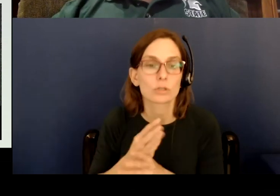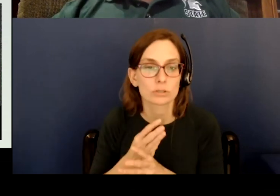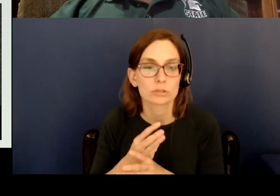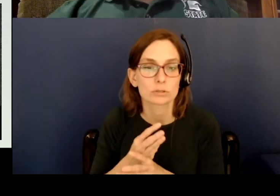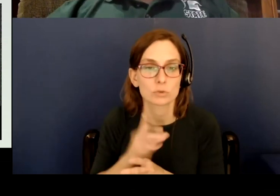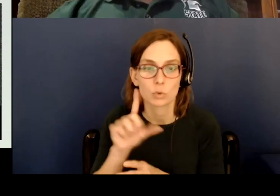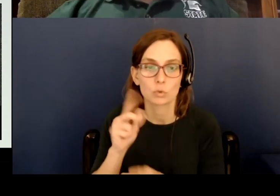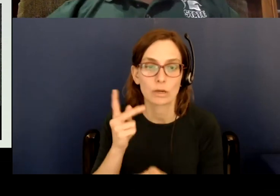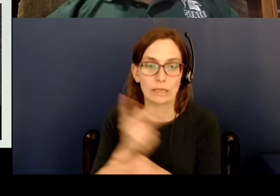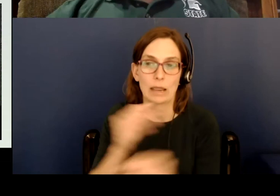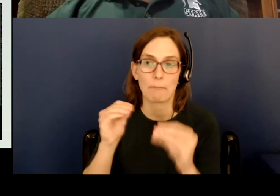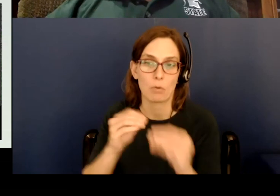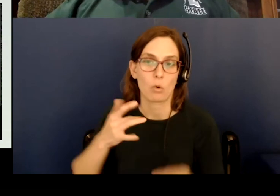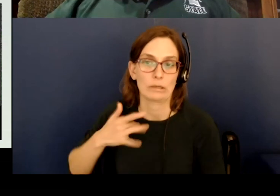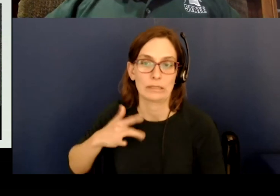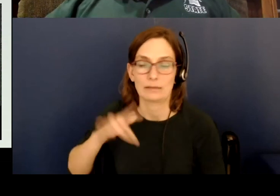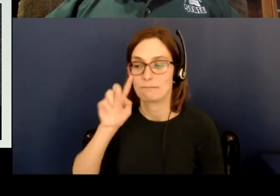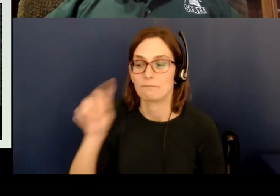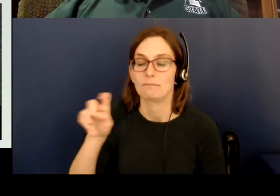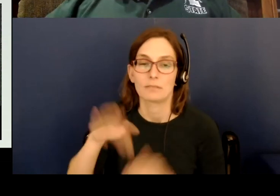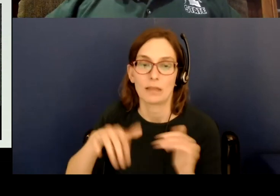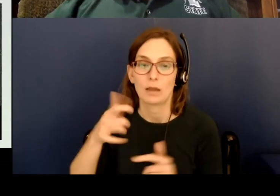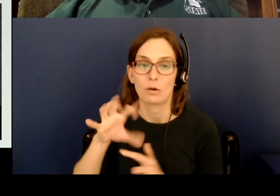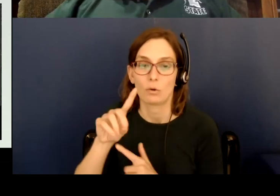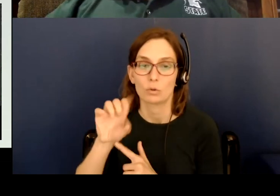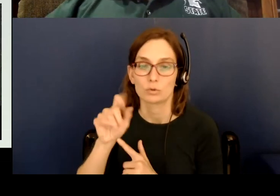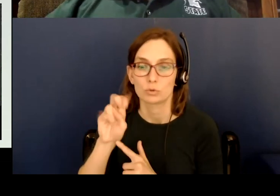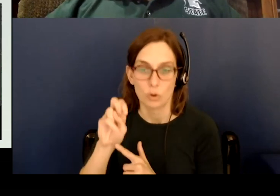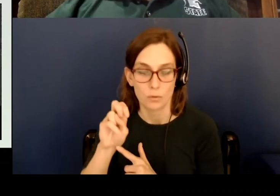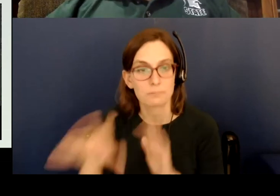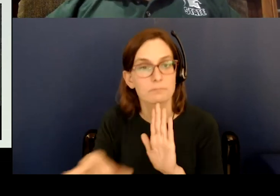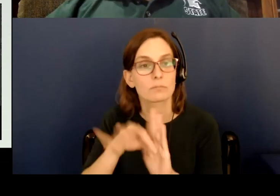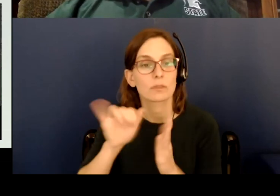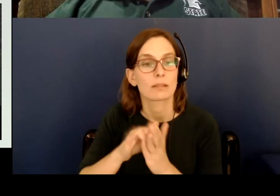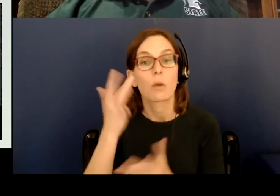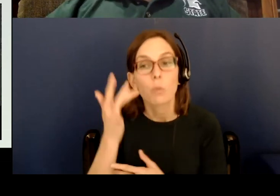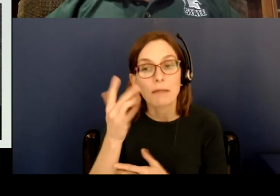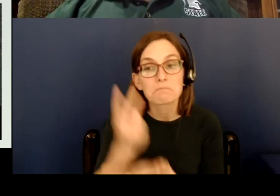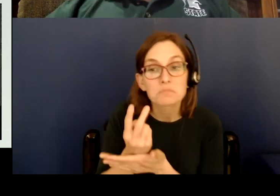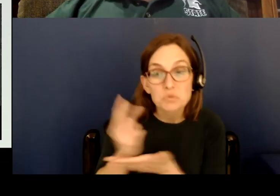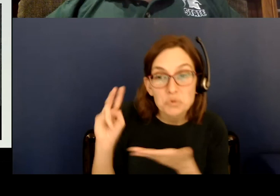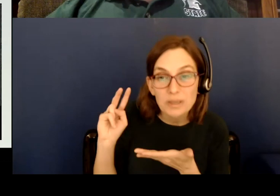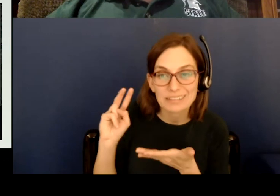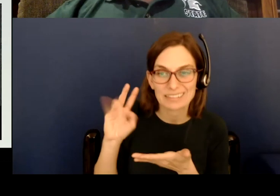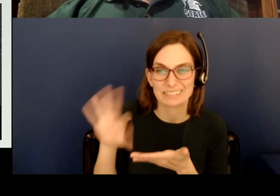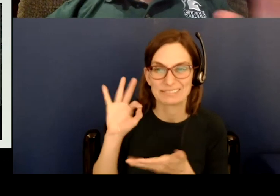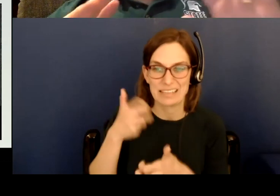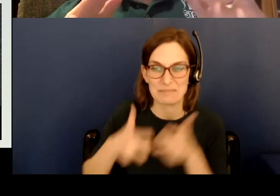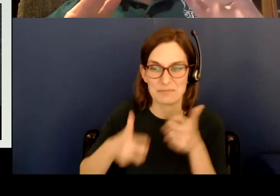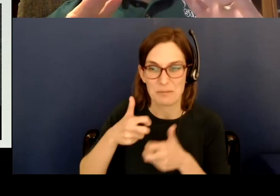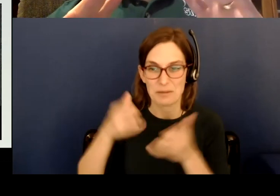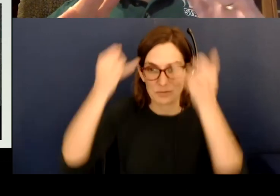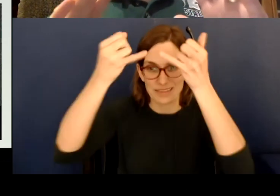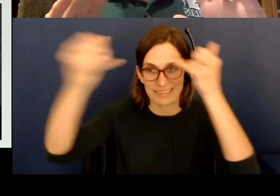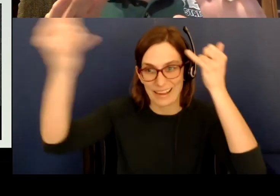times more sensitive than Goldstone. And I chose Arecibo because 2 weeks ago, they found problems with the cables. There's been too